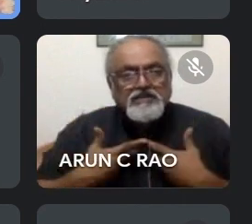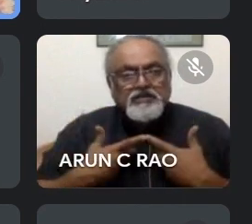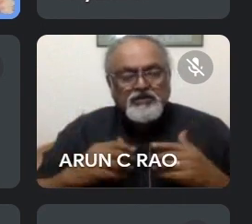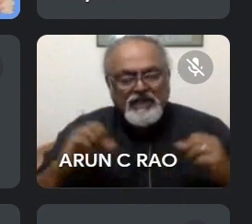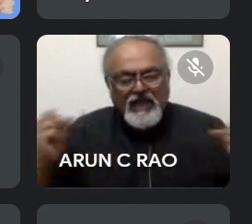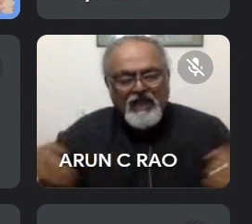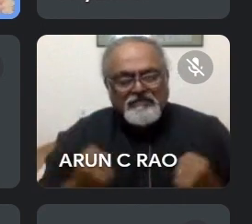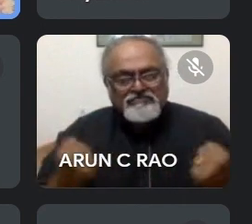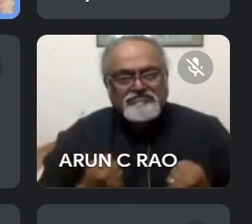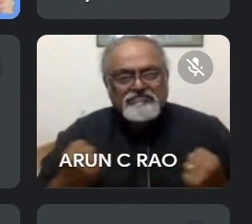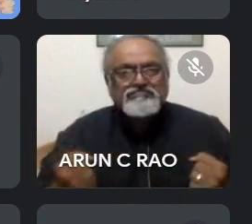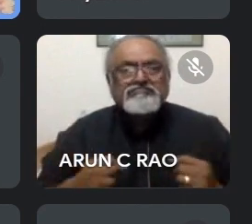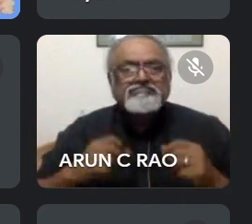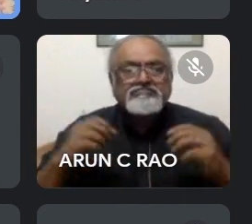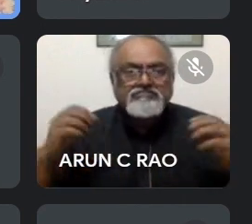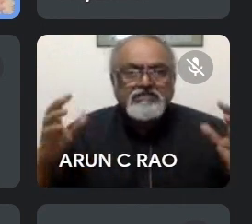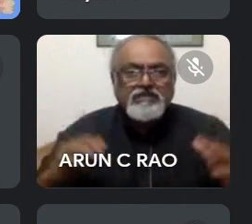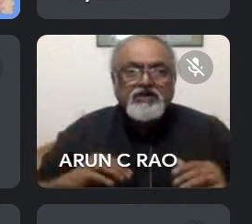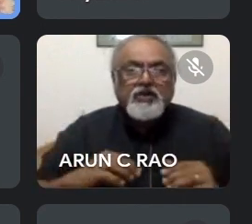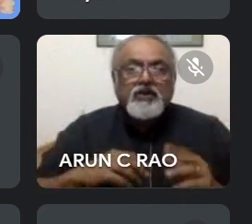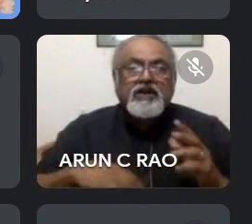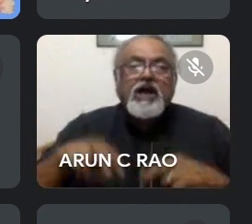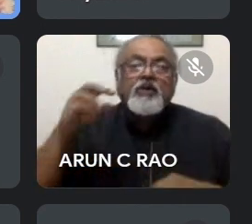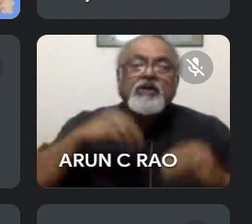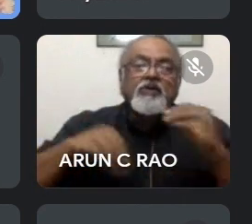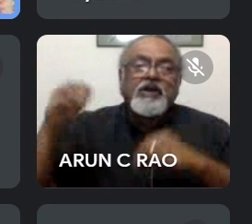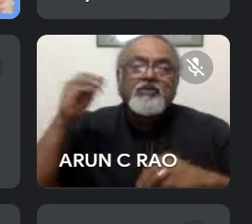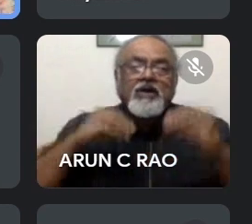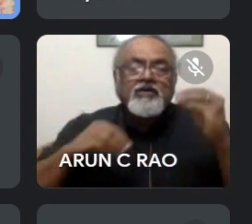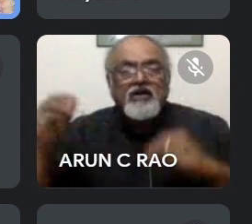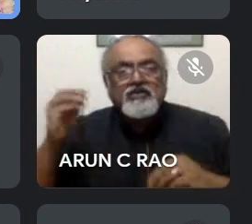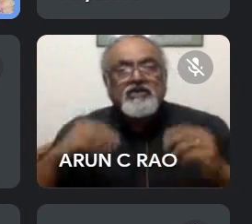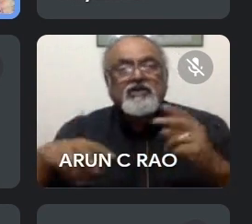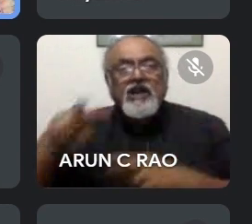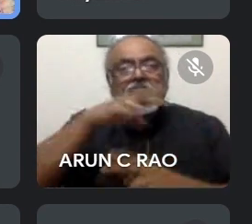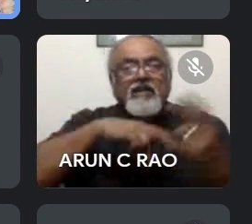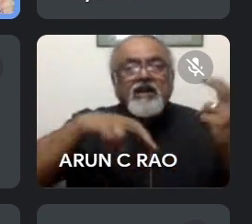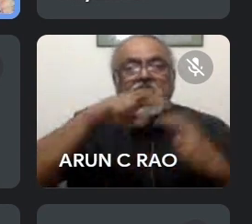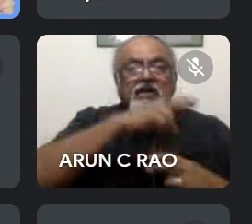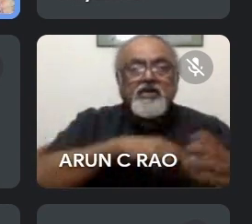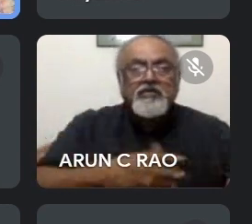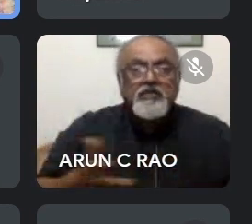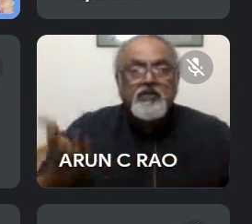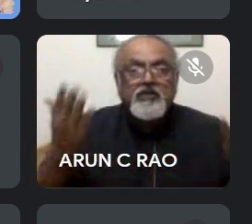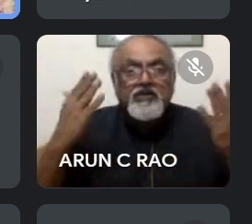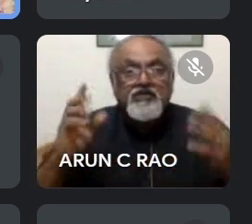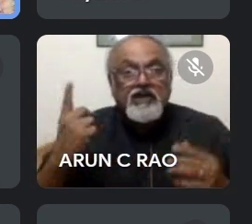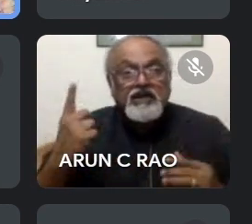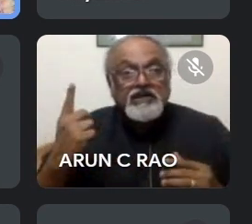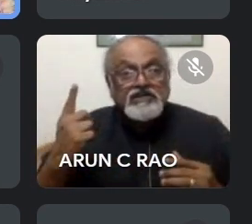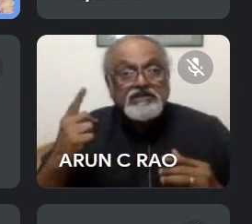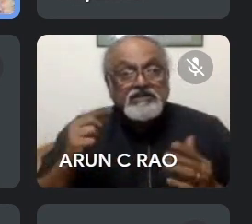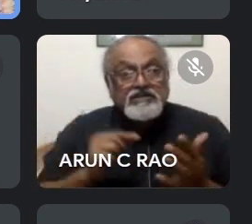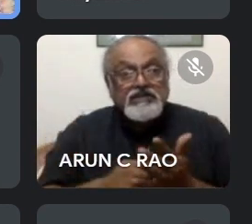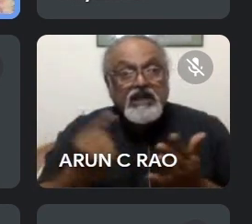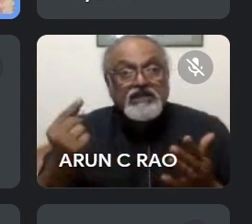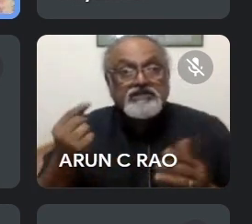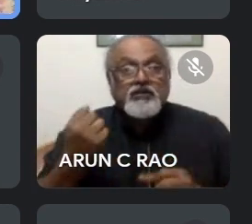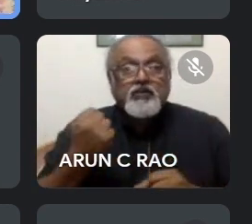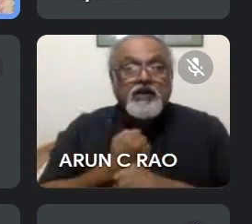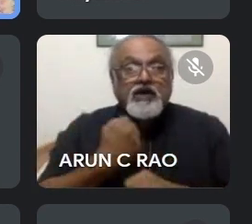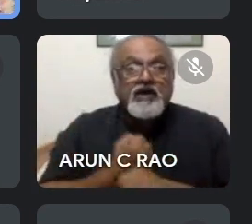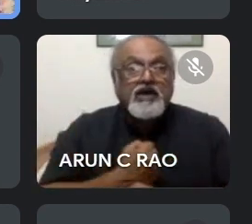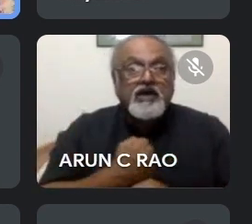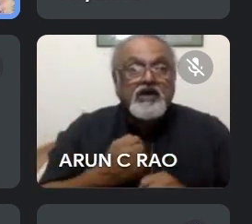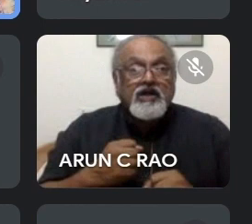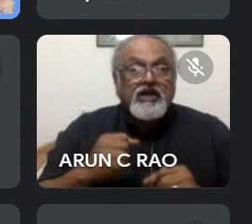can do that. He took me out on solo trips with him. And then that's when I got my first opportunity to work with the